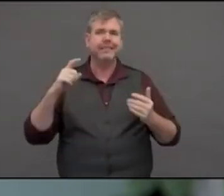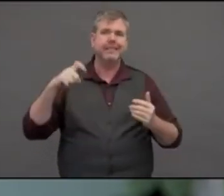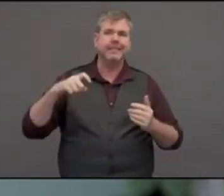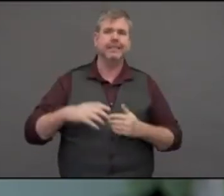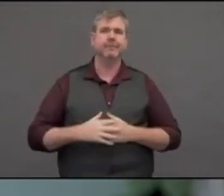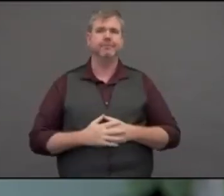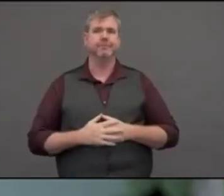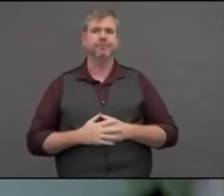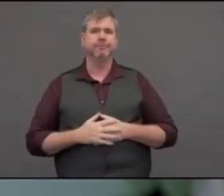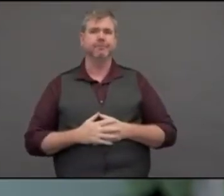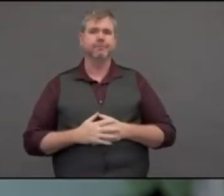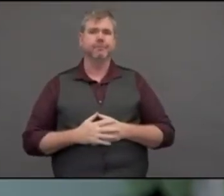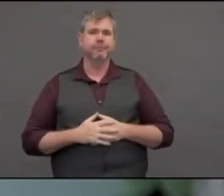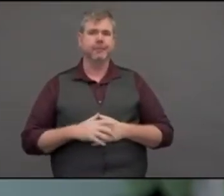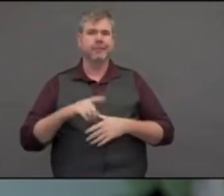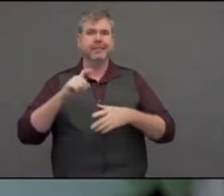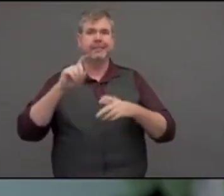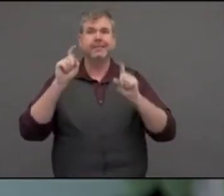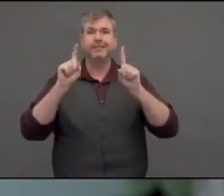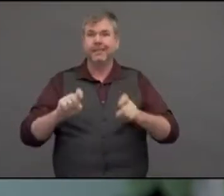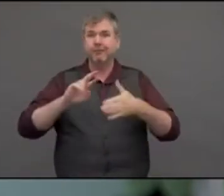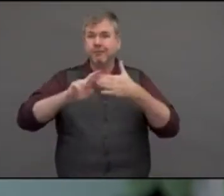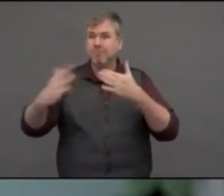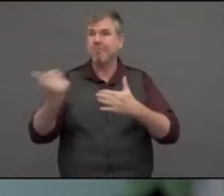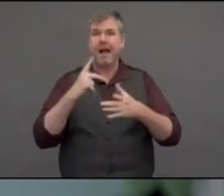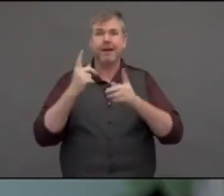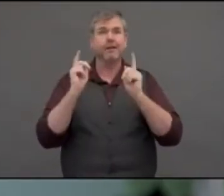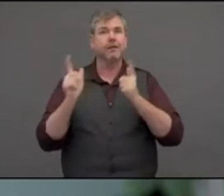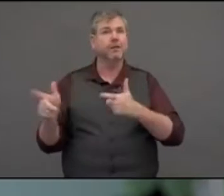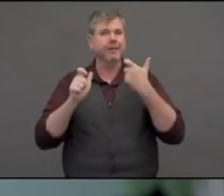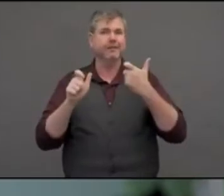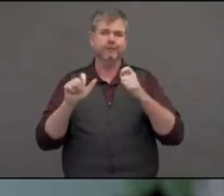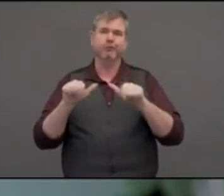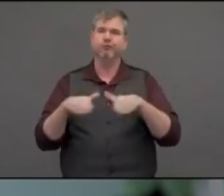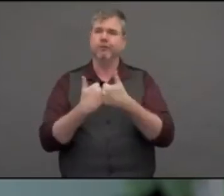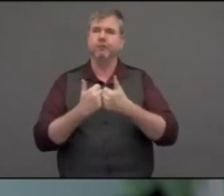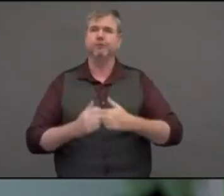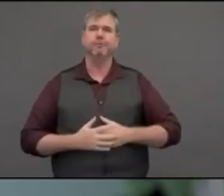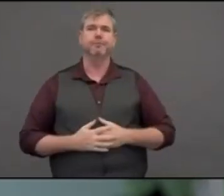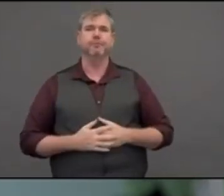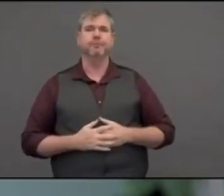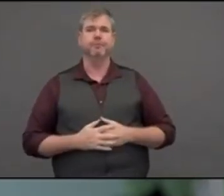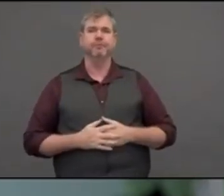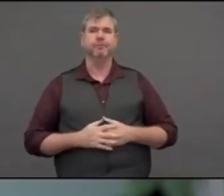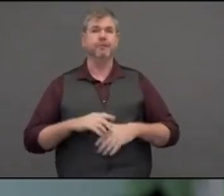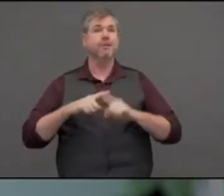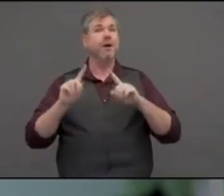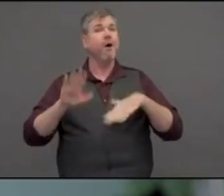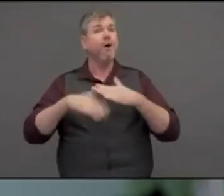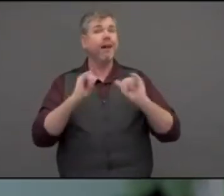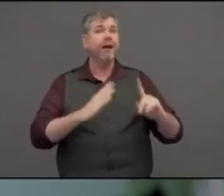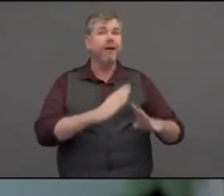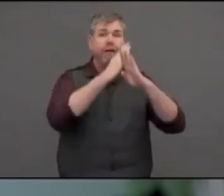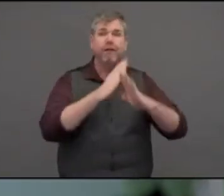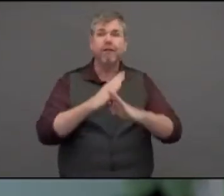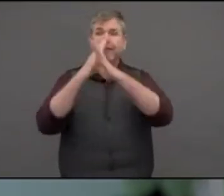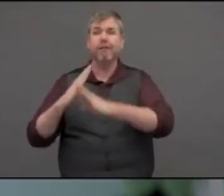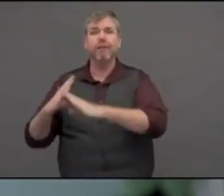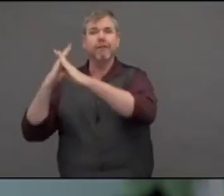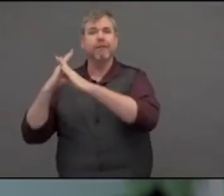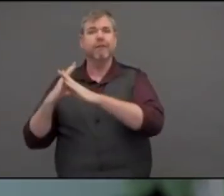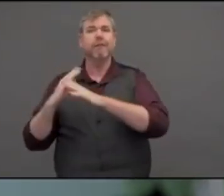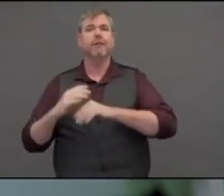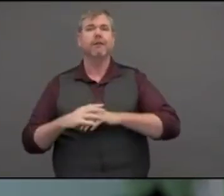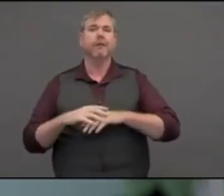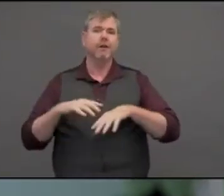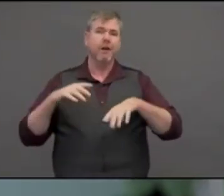have been challenging, but these are all obstacles that through diligence and hard work and dedication